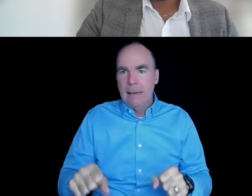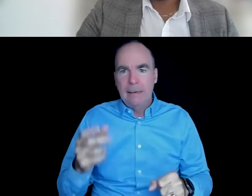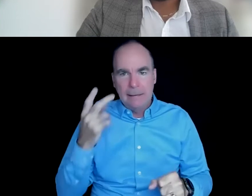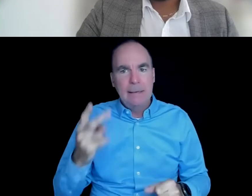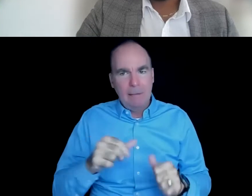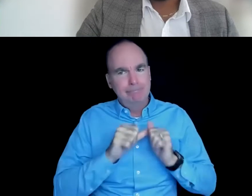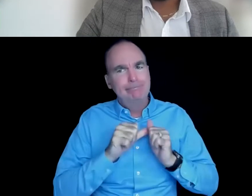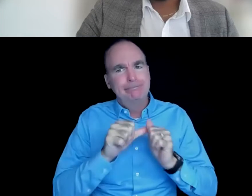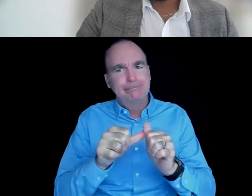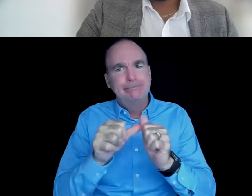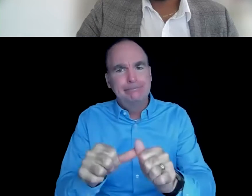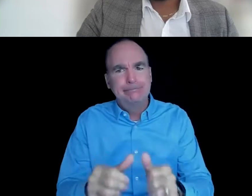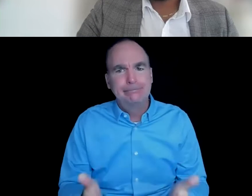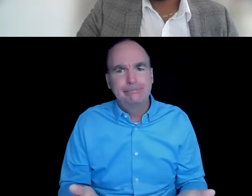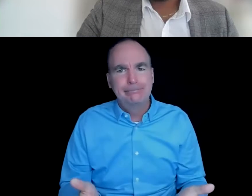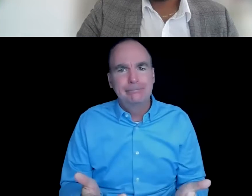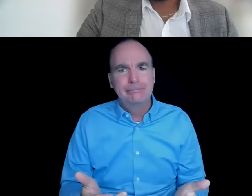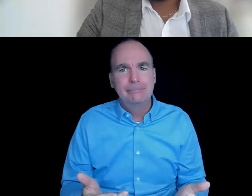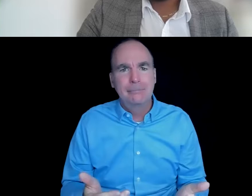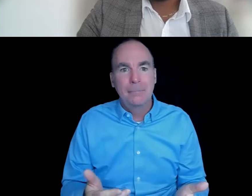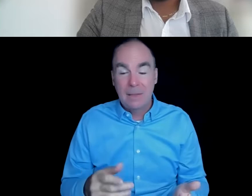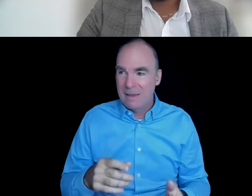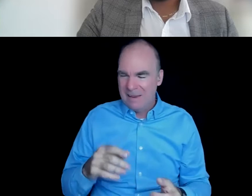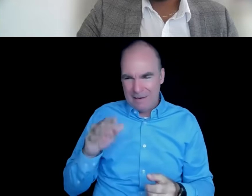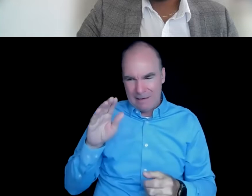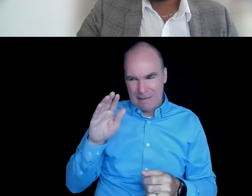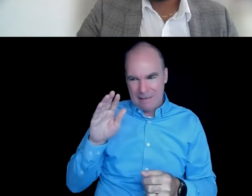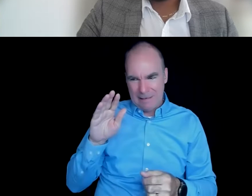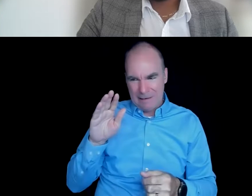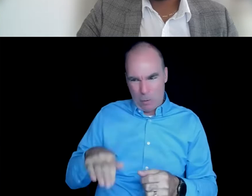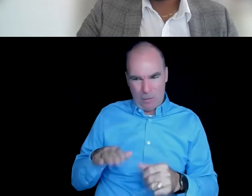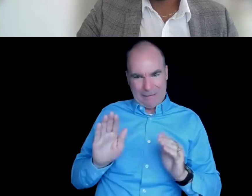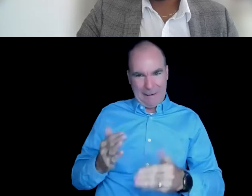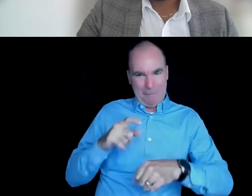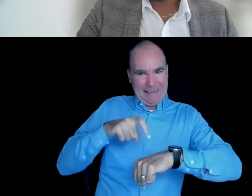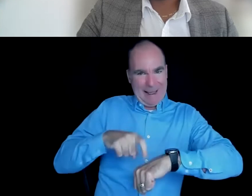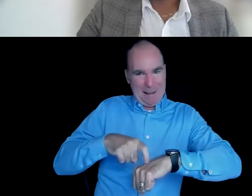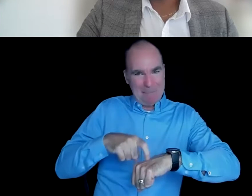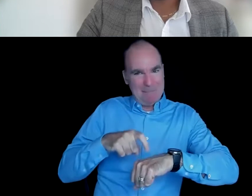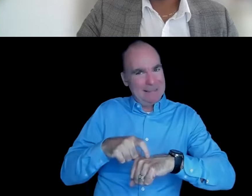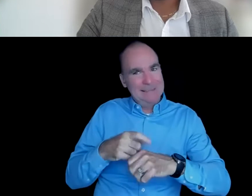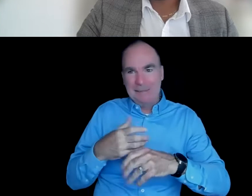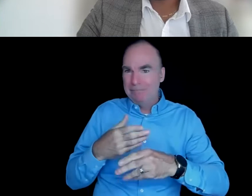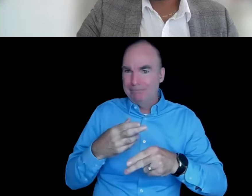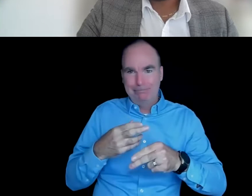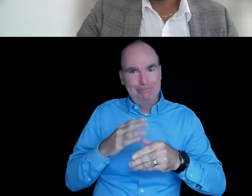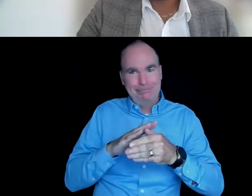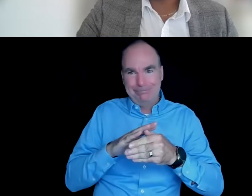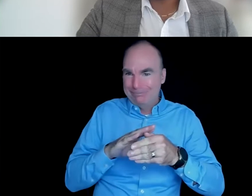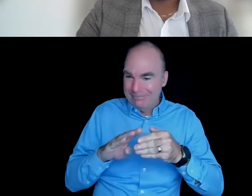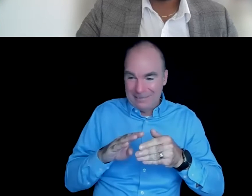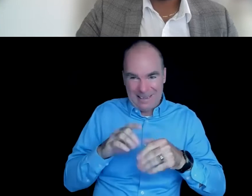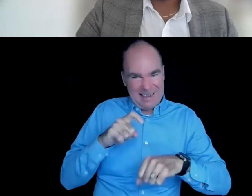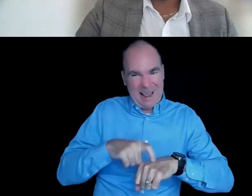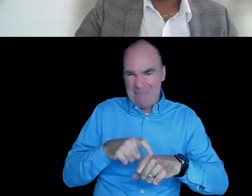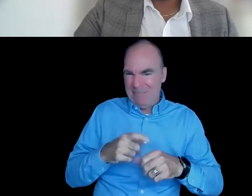All right, I'm sorry to say, I think we're coming short on our time for this introductory session, Tevin, because I could really talk to you all day about